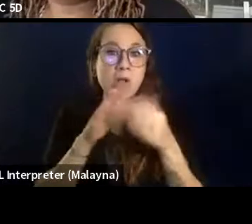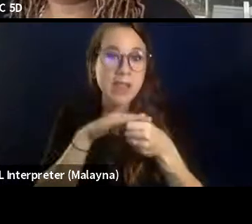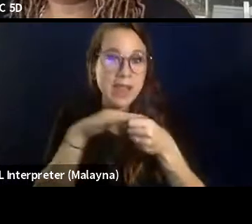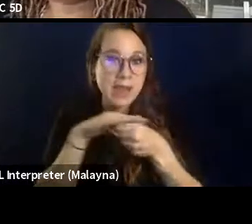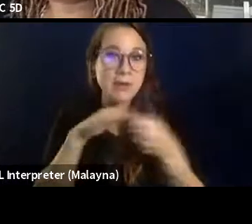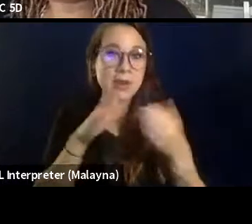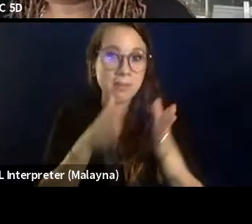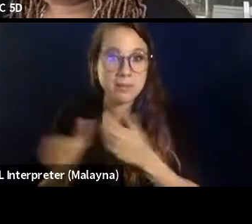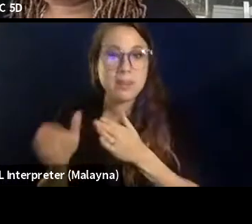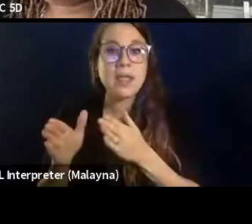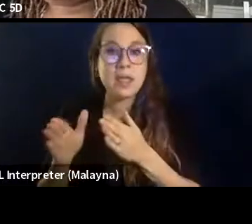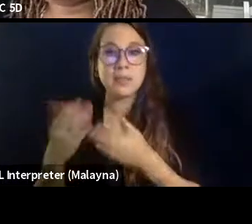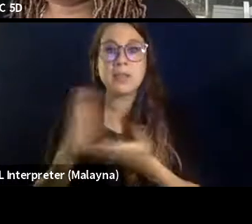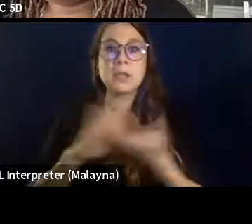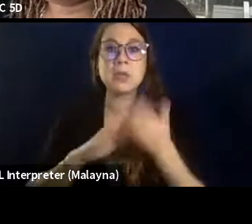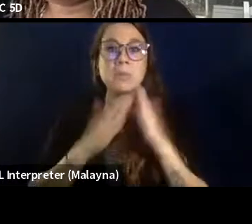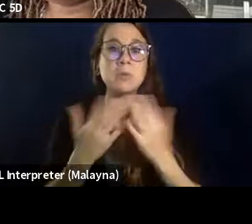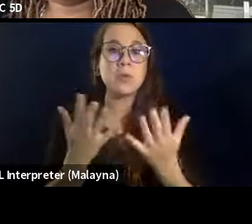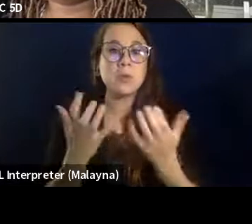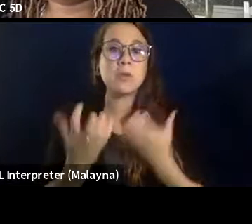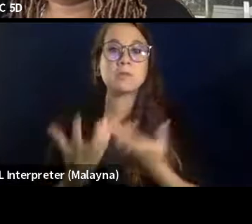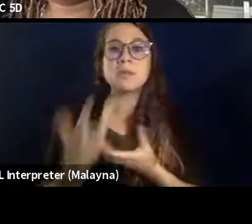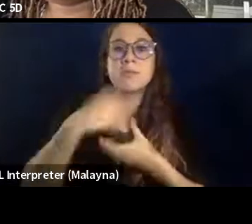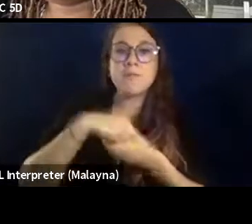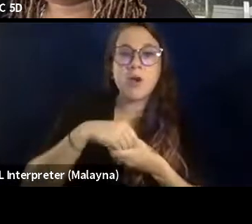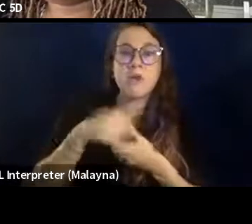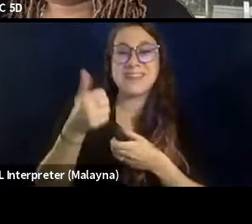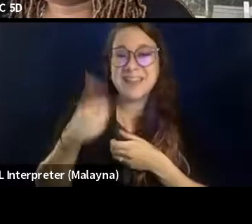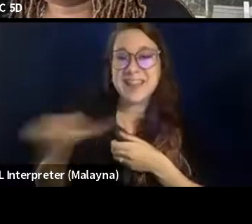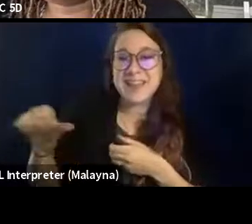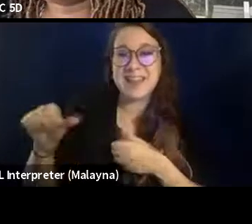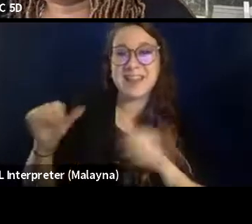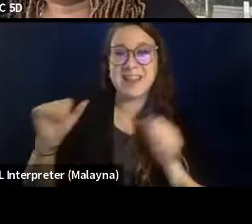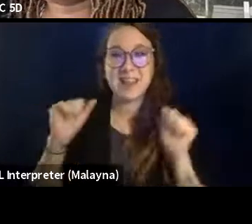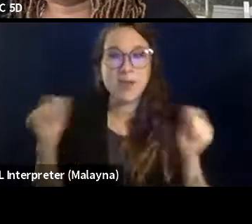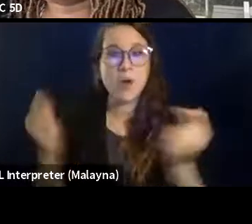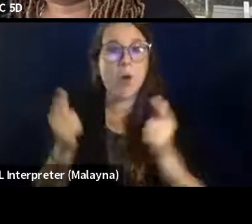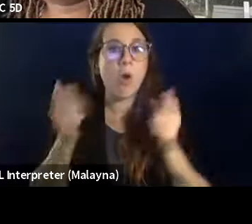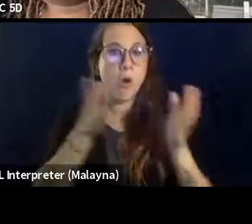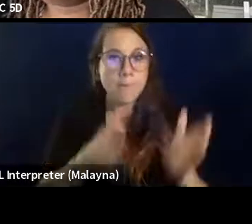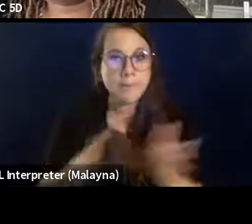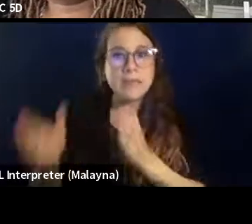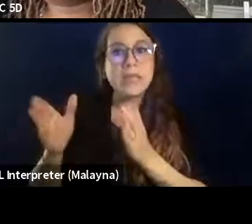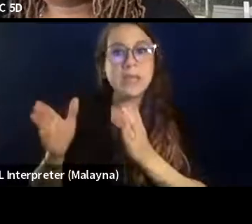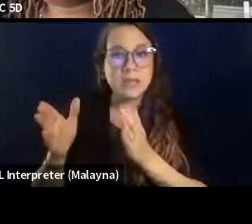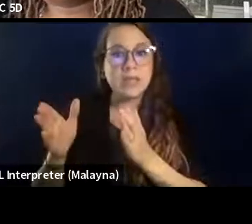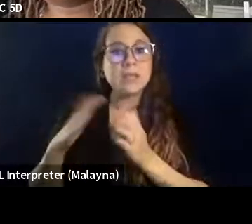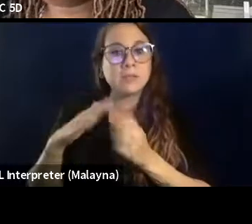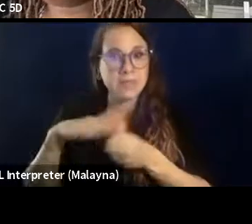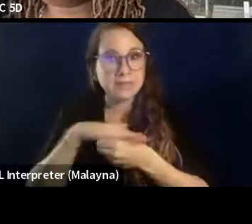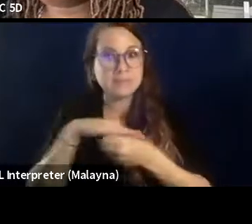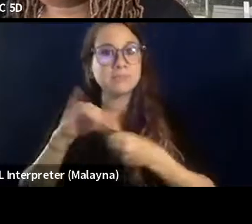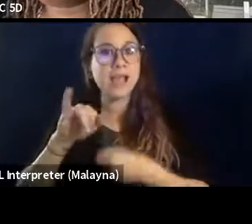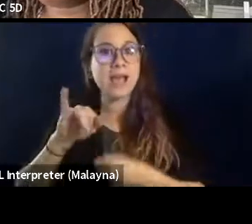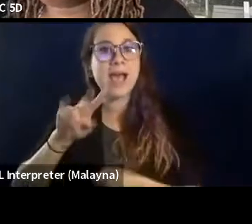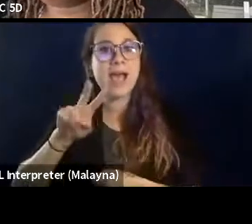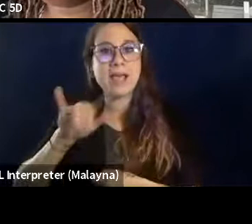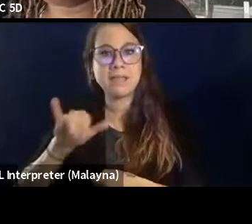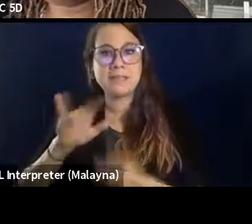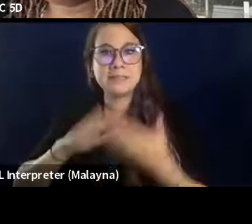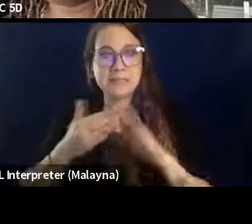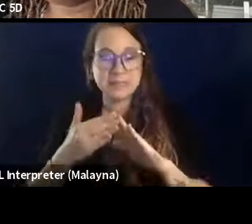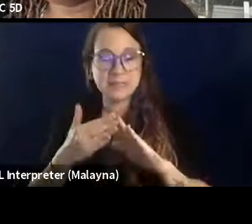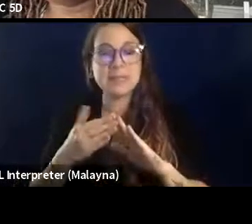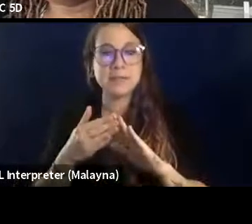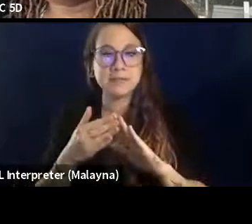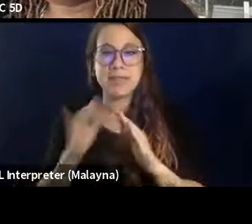to be involved in any and all planning that's going on here in Ivy City.